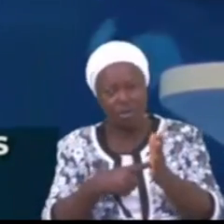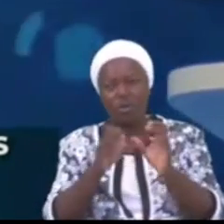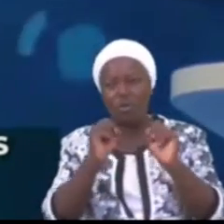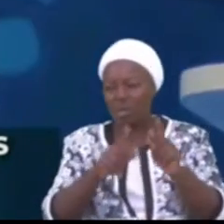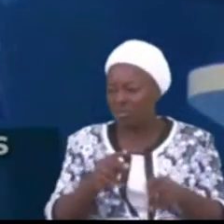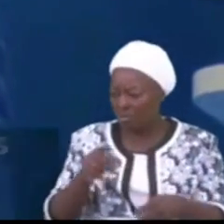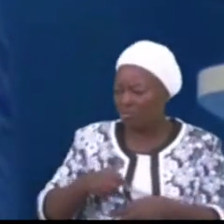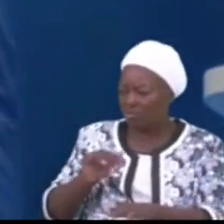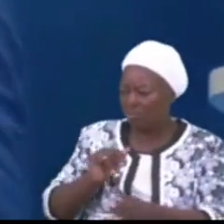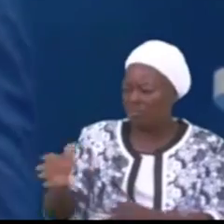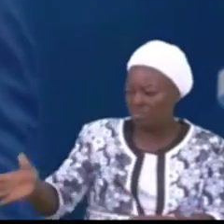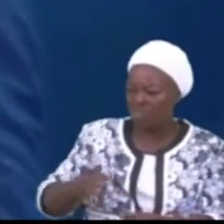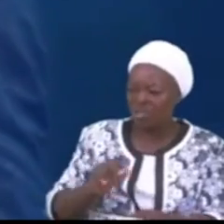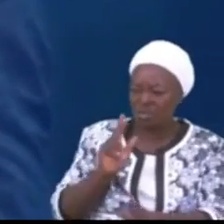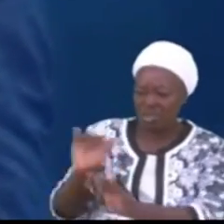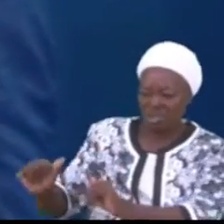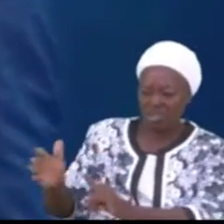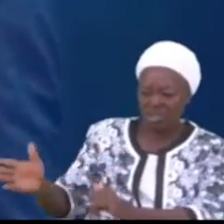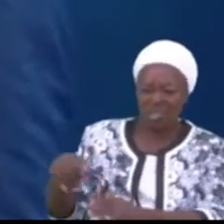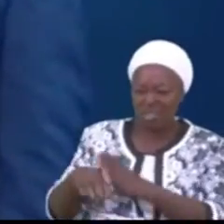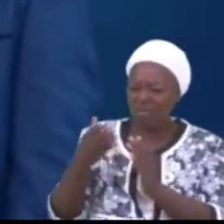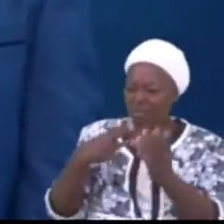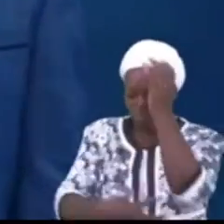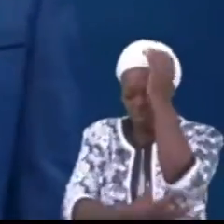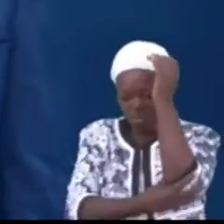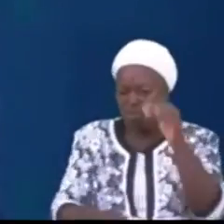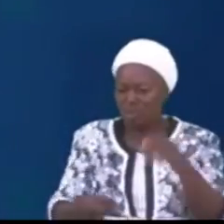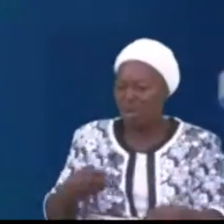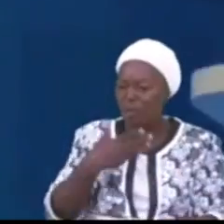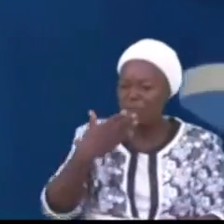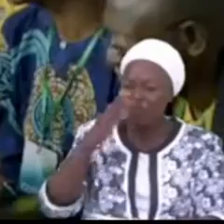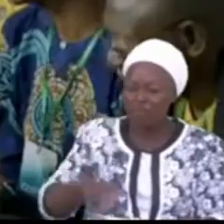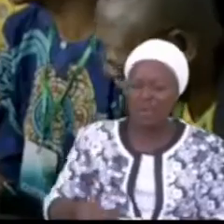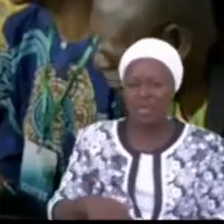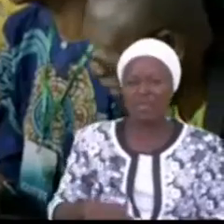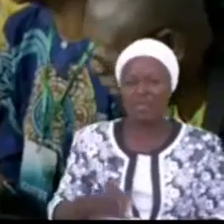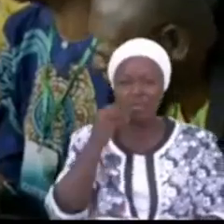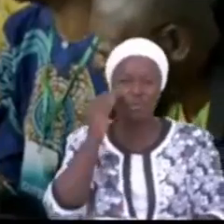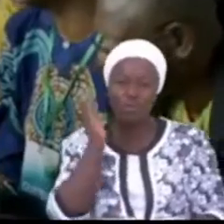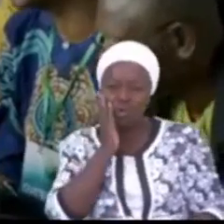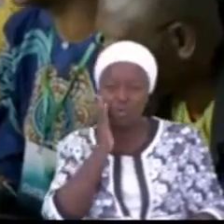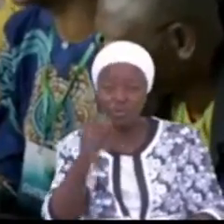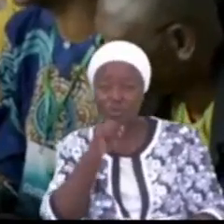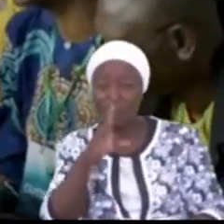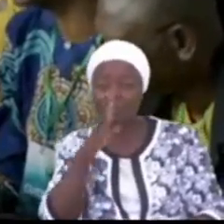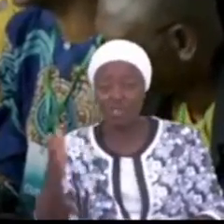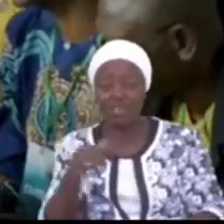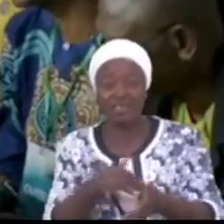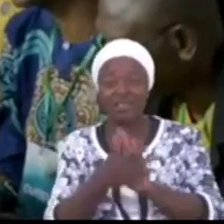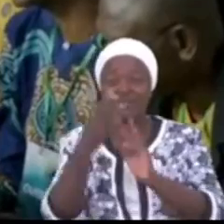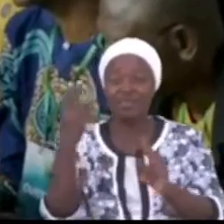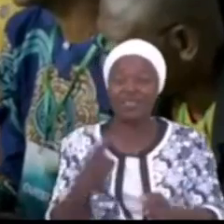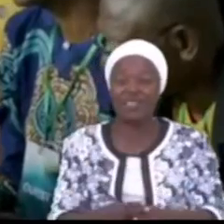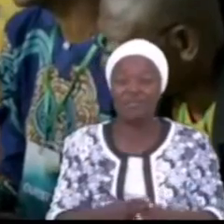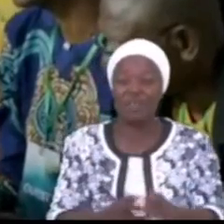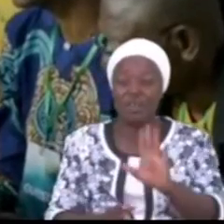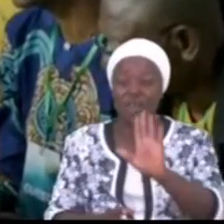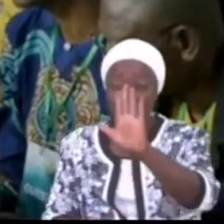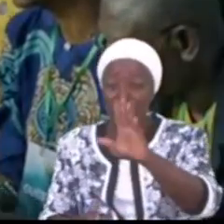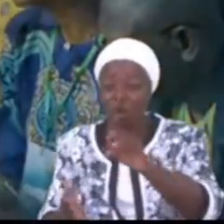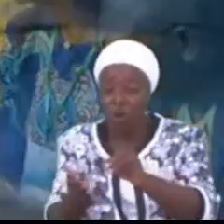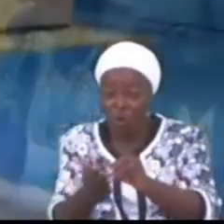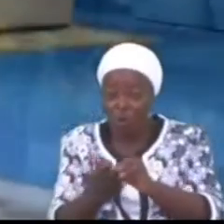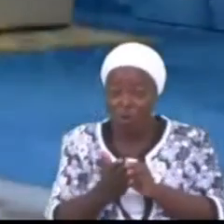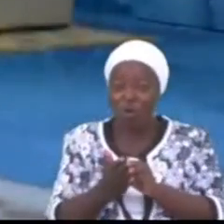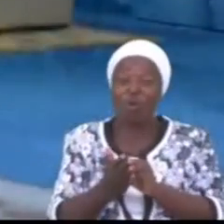here in a borrowed mansion. You'll not be in a borrowed mansion in heaven. Your own